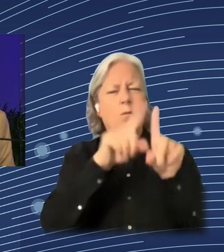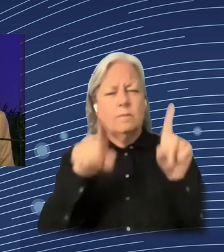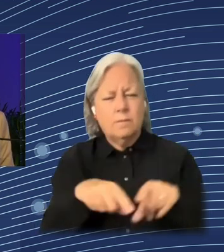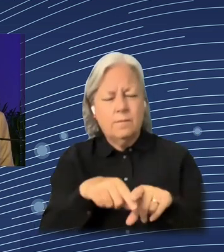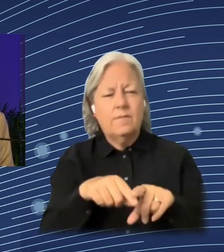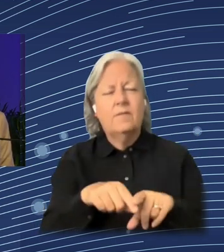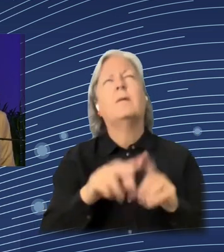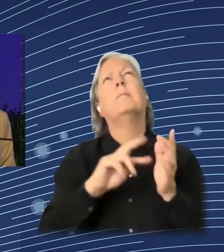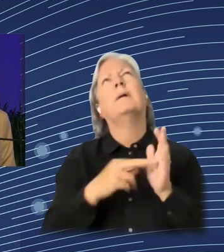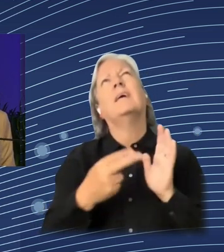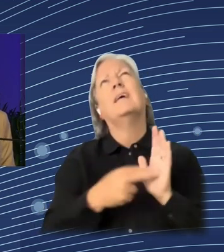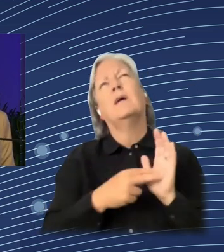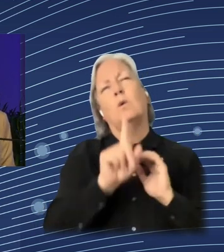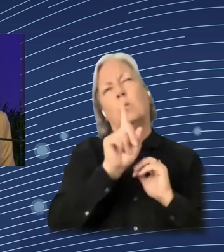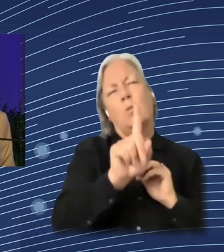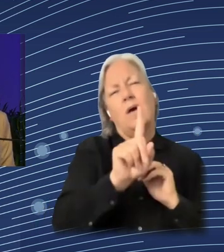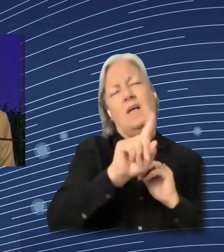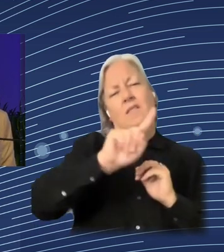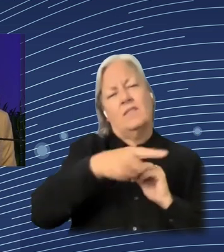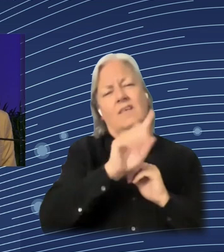1,500 forms that are